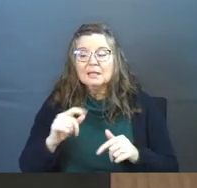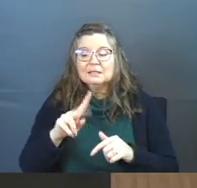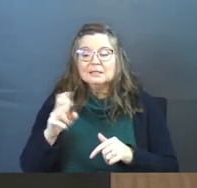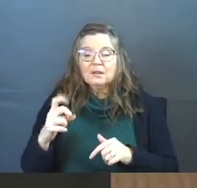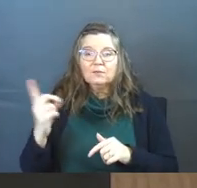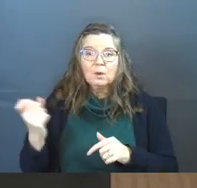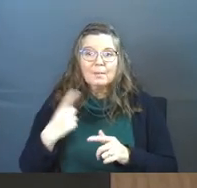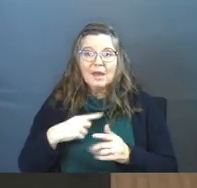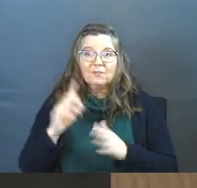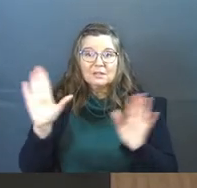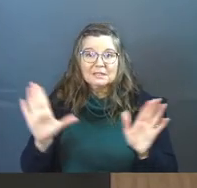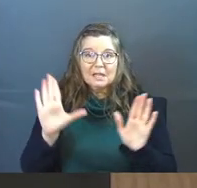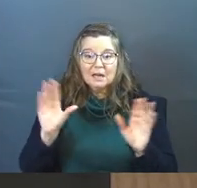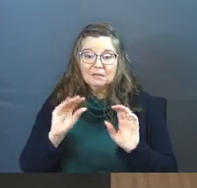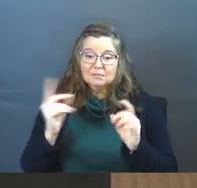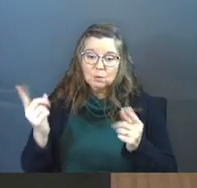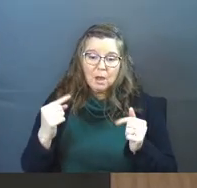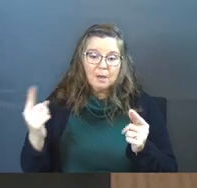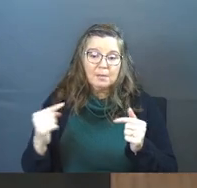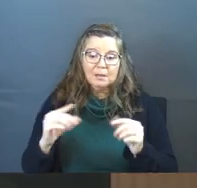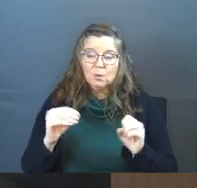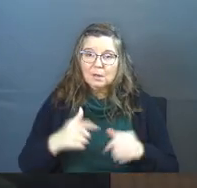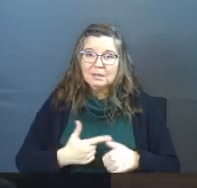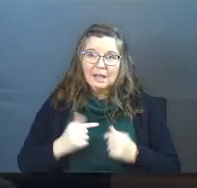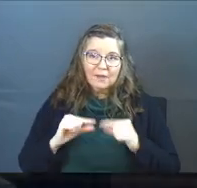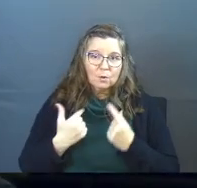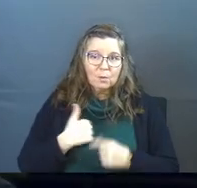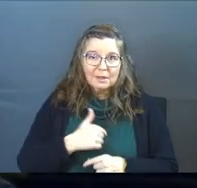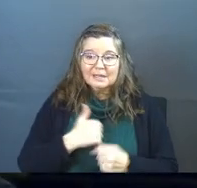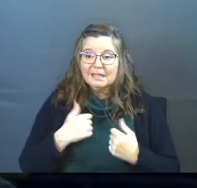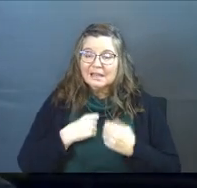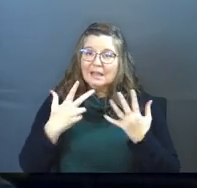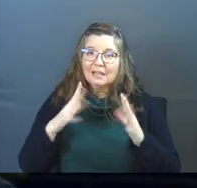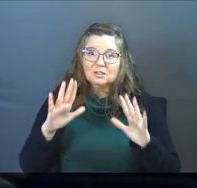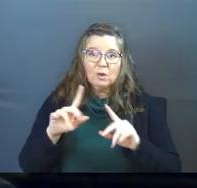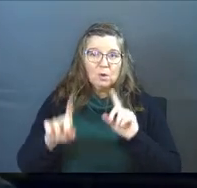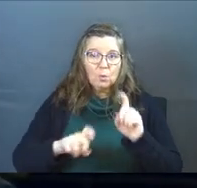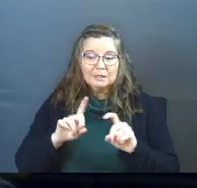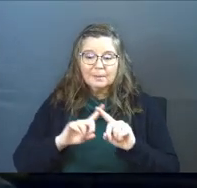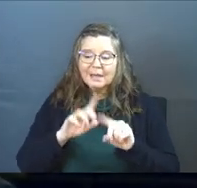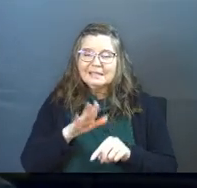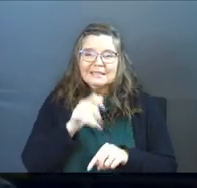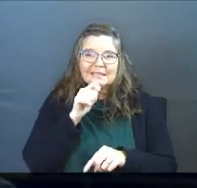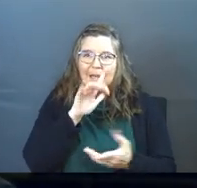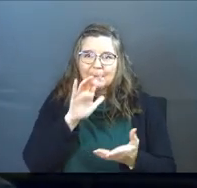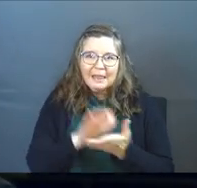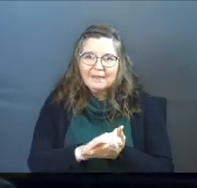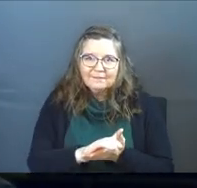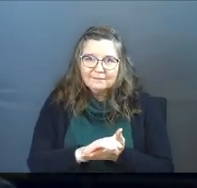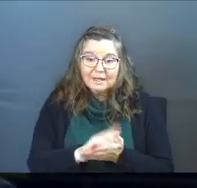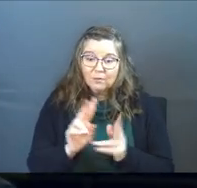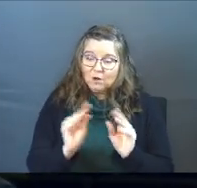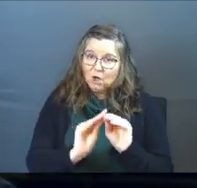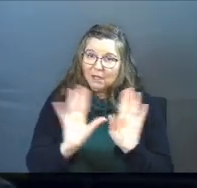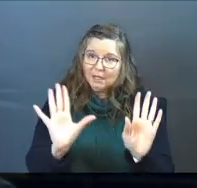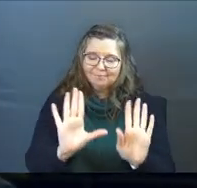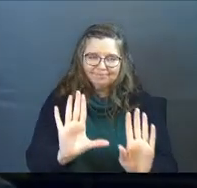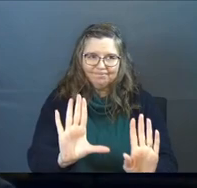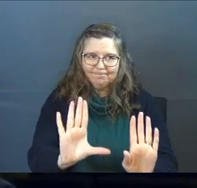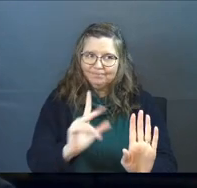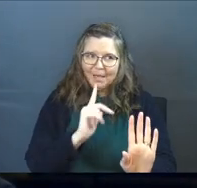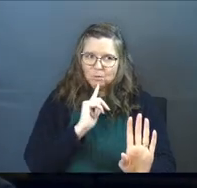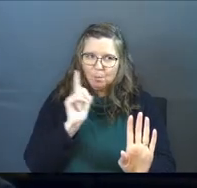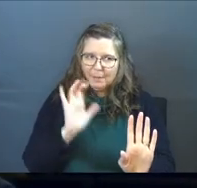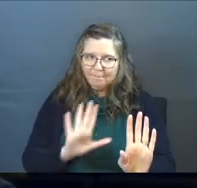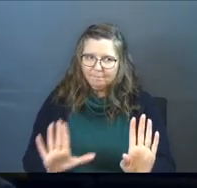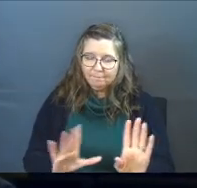And Steve would come every single Sunday without fail. He went to life group with us. He had lots of great questions. But he did not believe. And he was very clear at the fact that he did